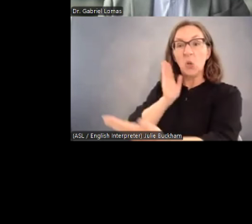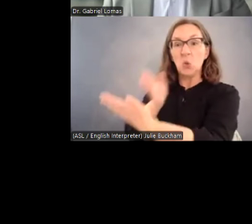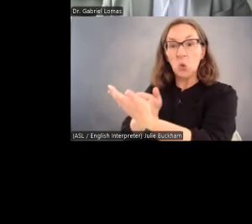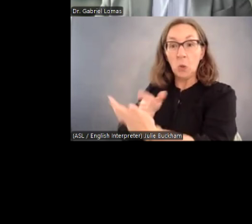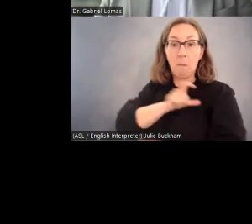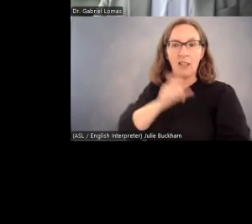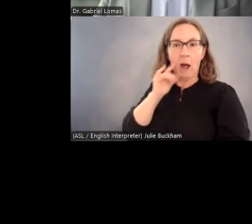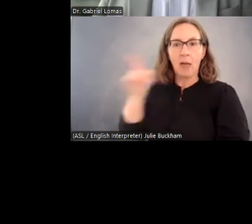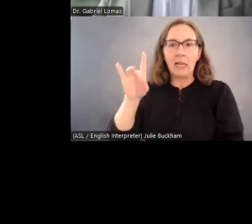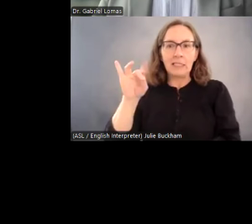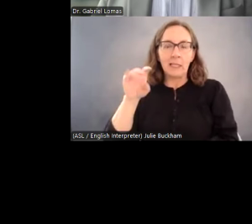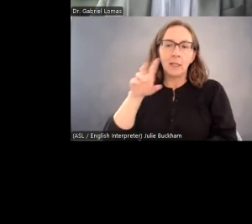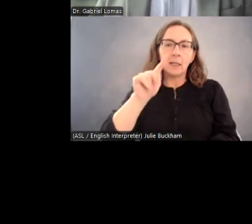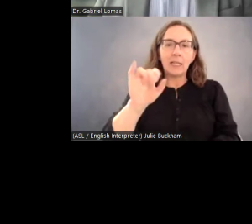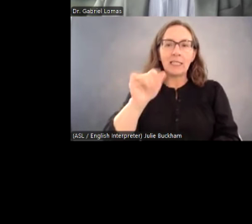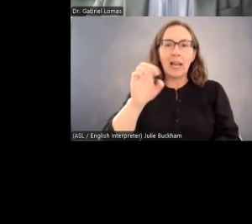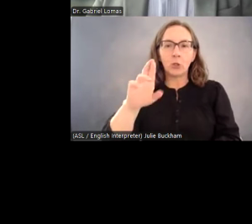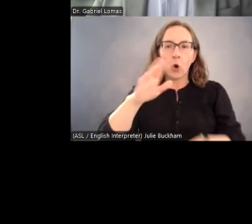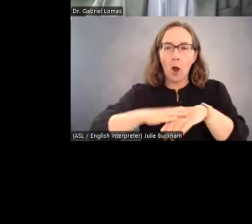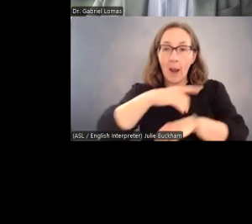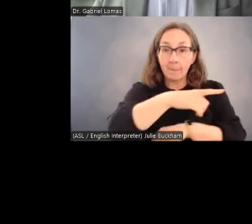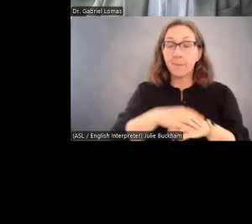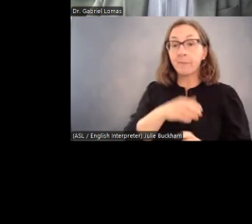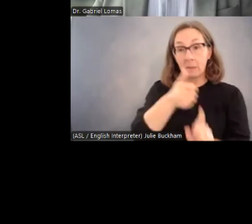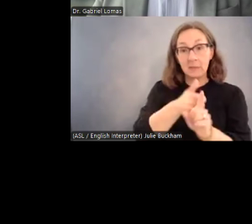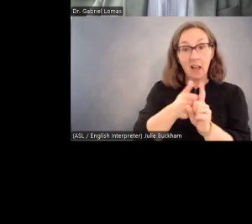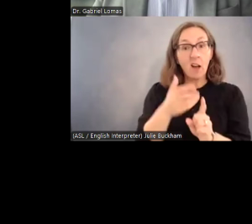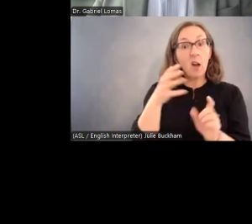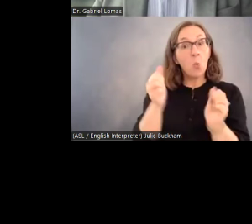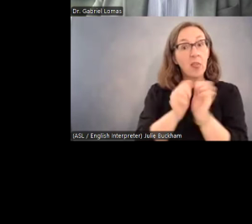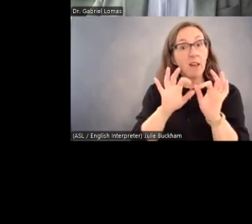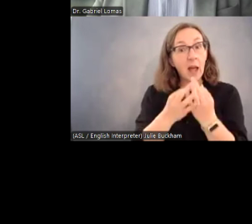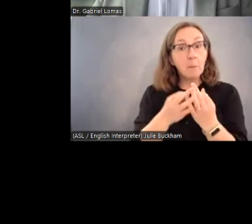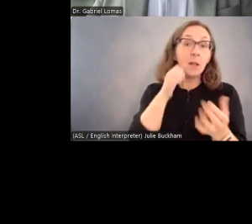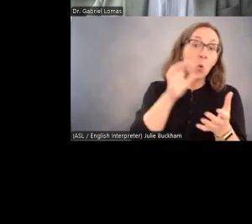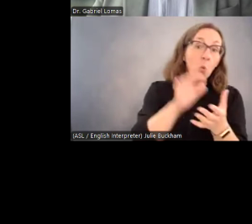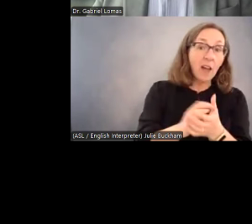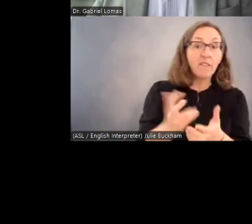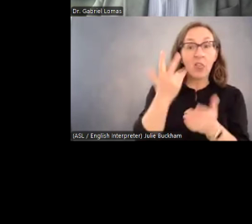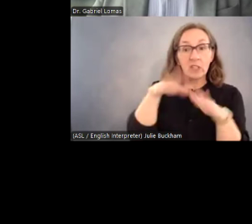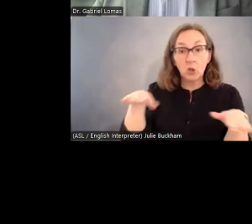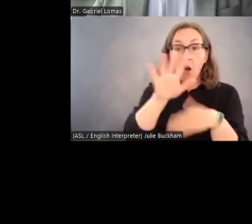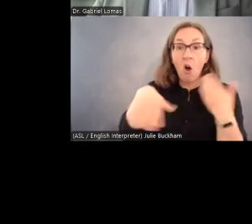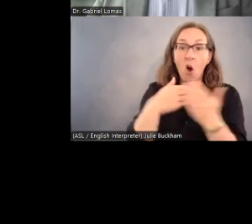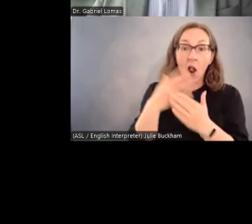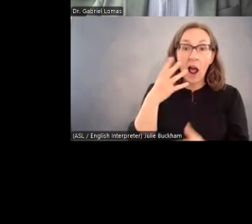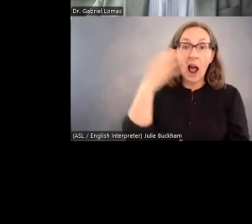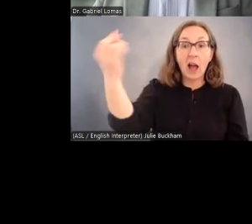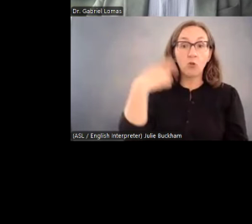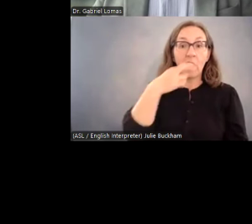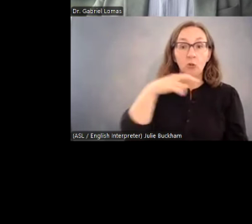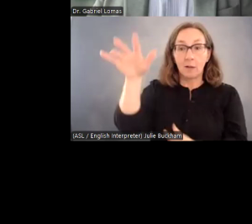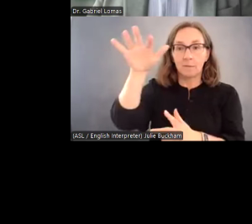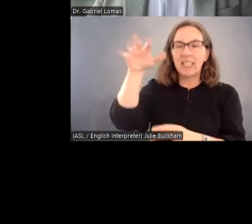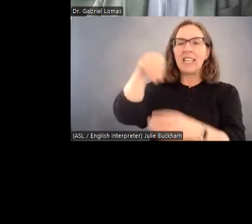So he was out with his family, his wife and 3 children. They had gone to a restaurant. They were in the car, and he